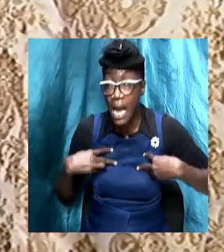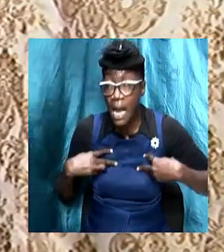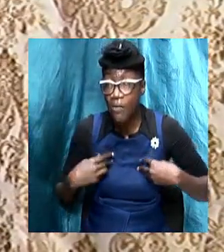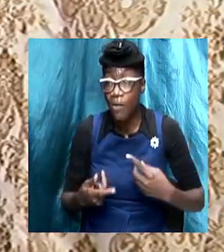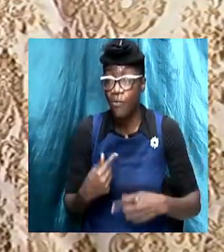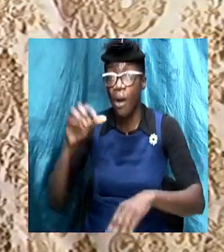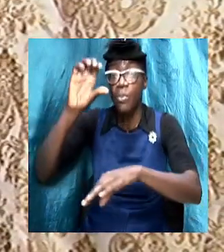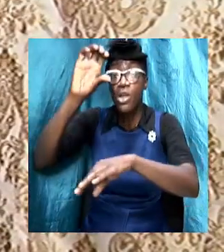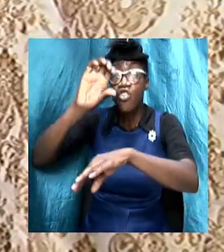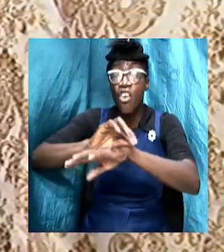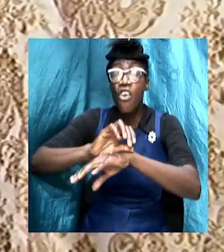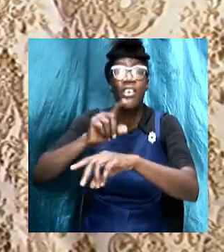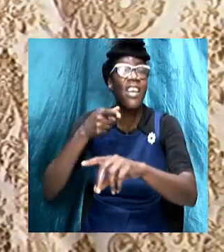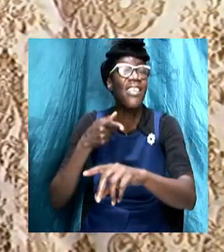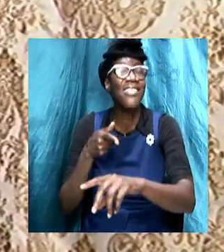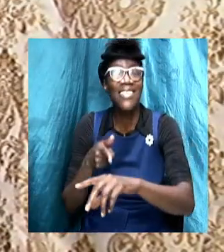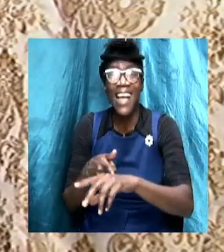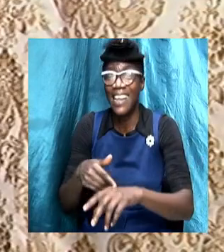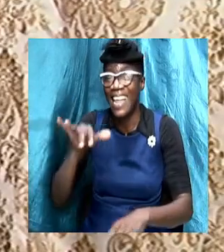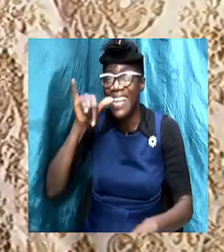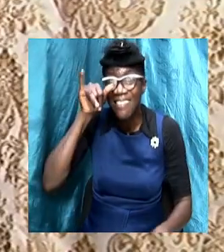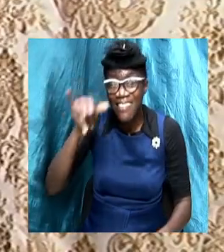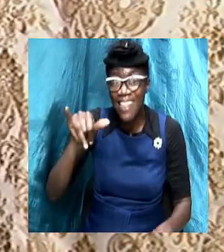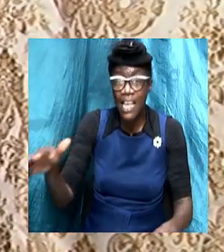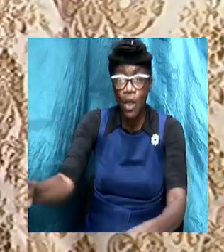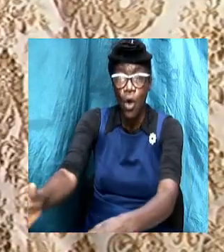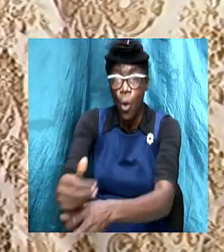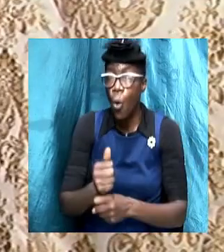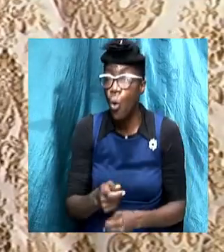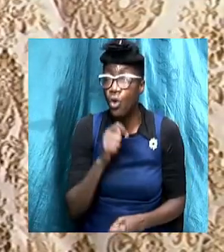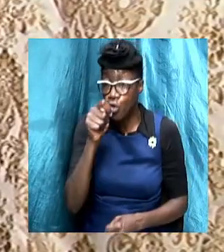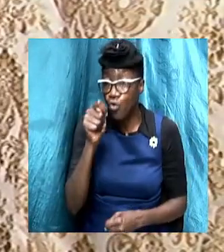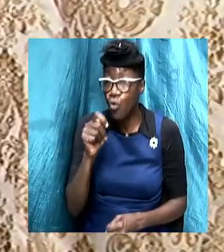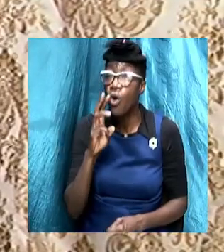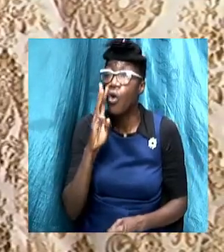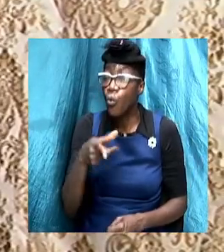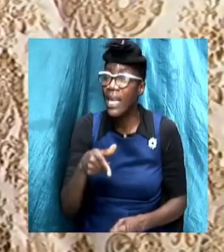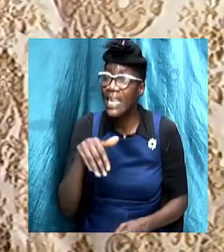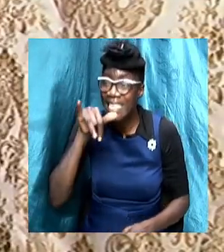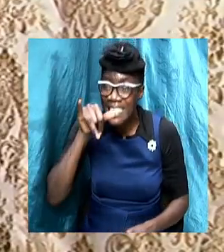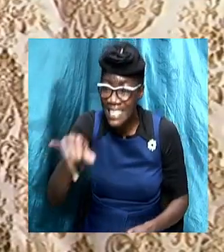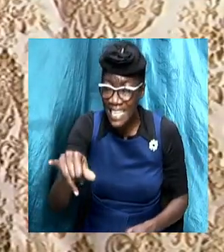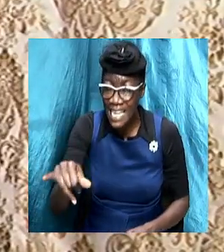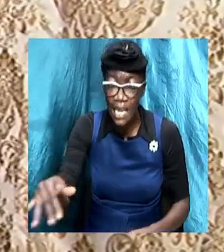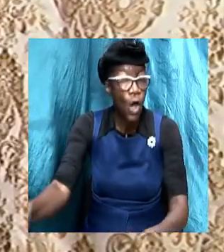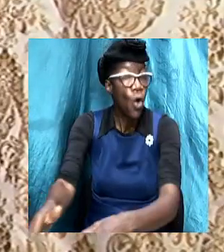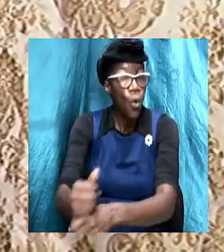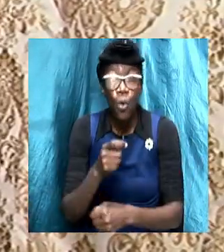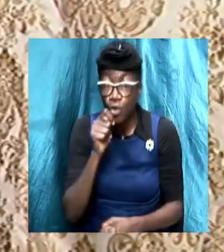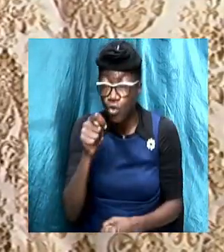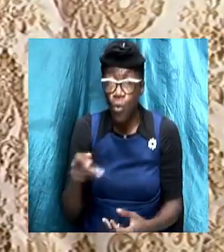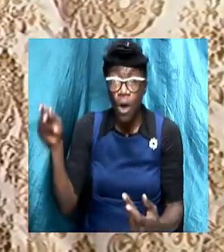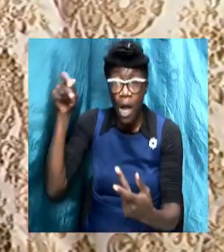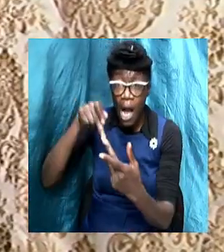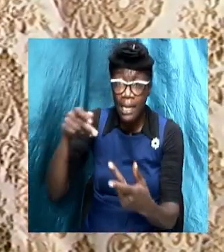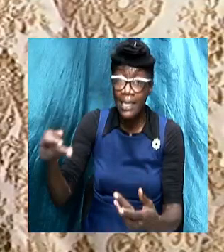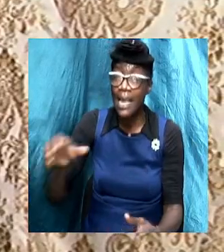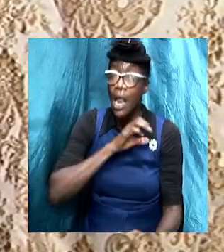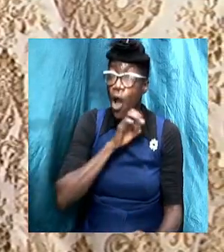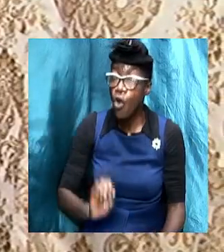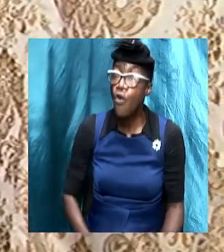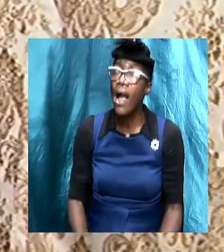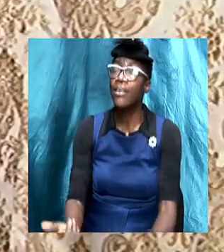church inception, that still holds true and will still hold true until Christ comes back. No